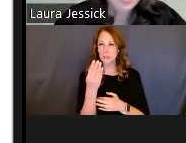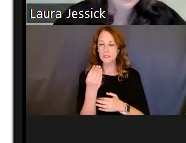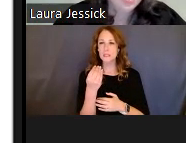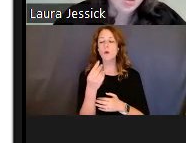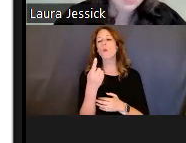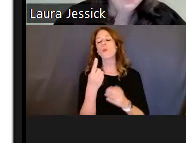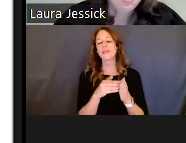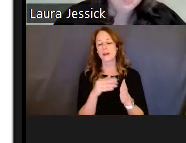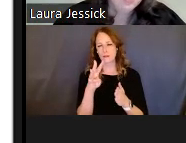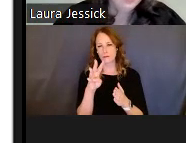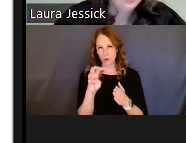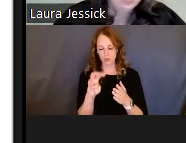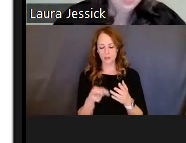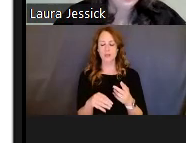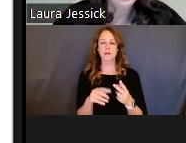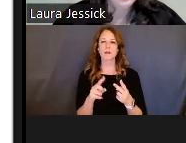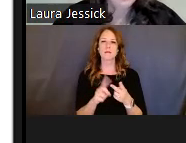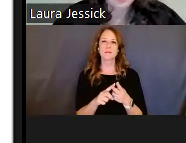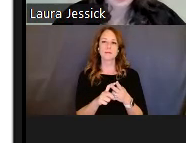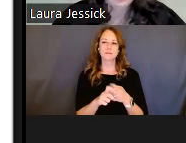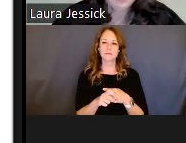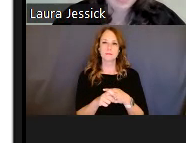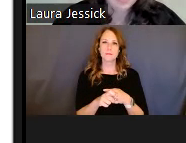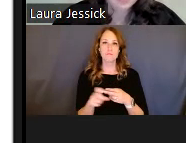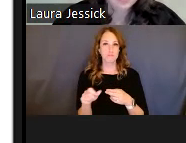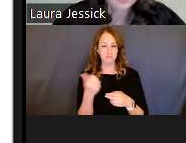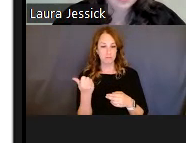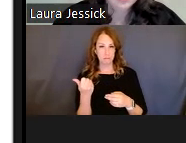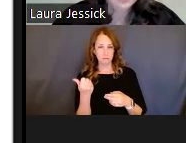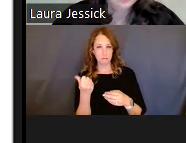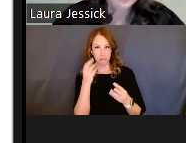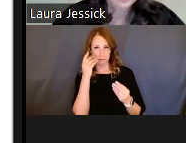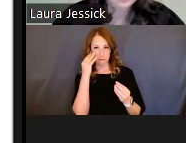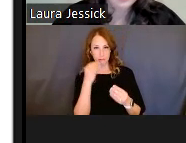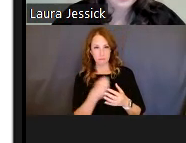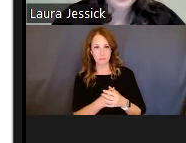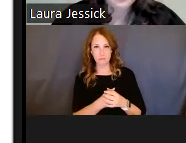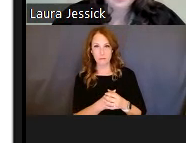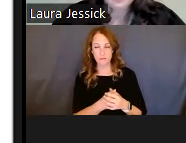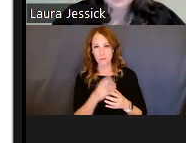1,400, so 1,400. Anyone, any other thoughts?